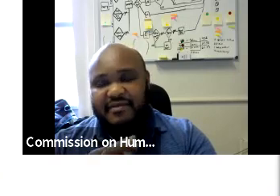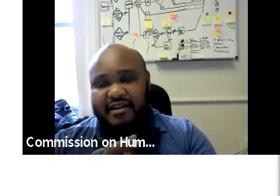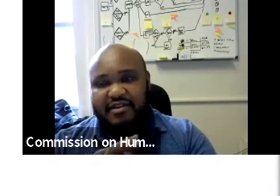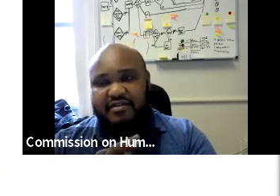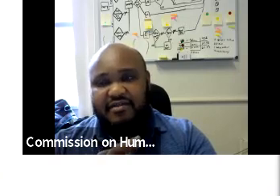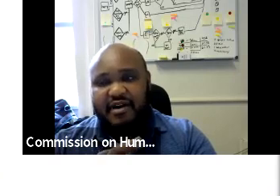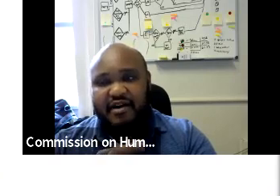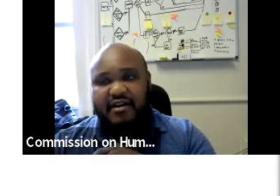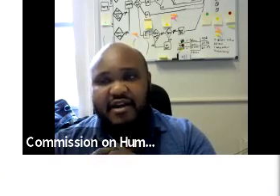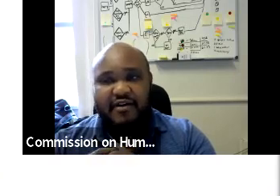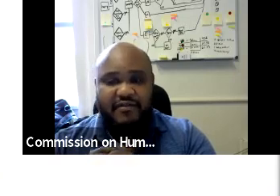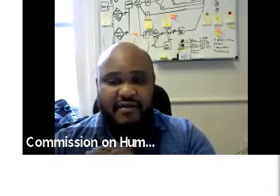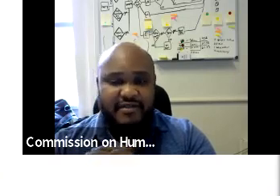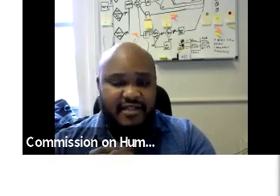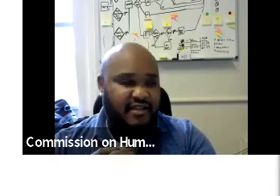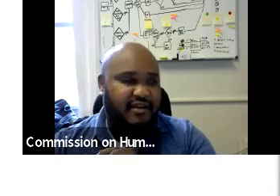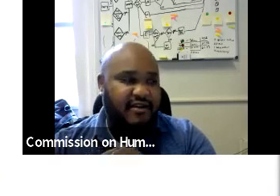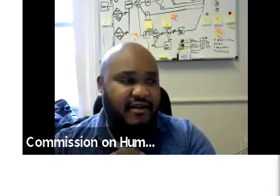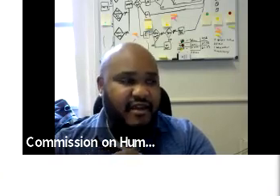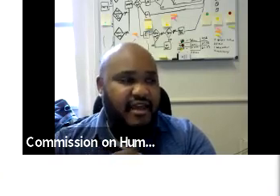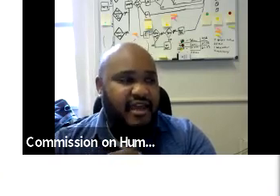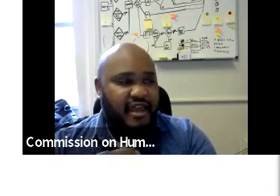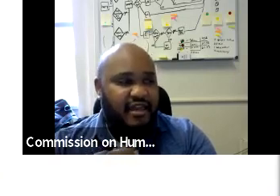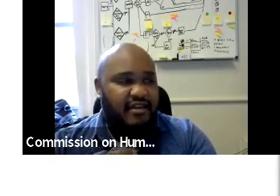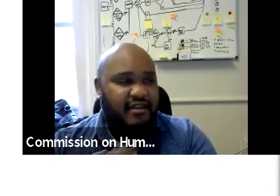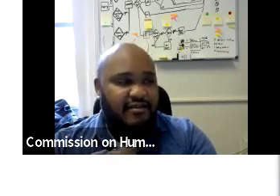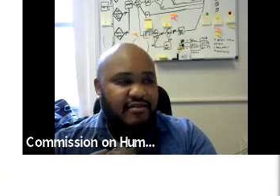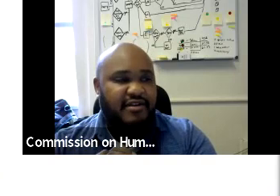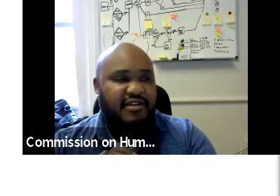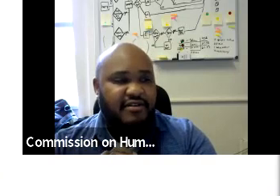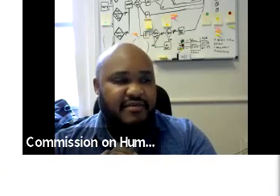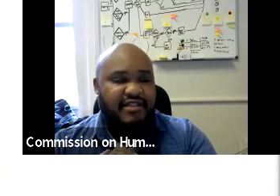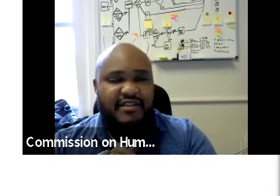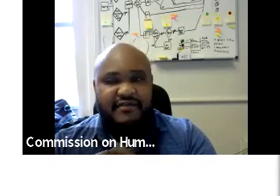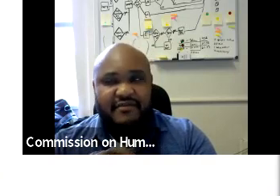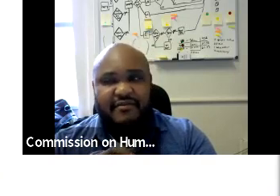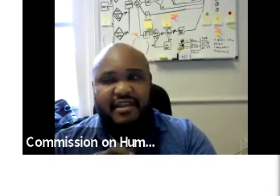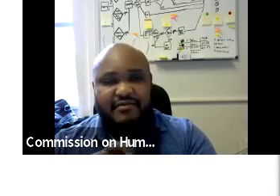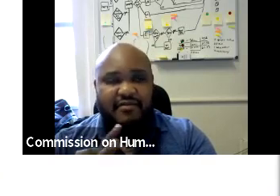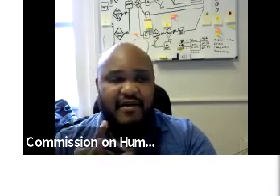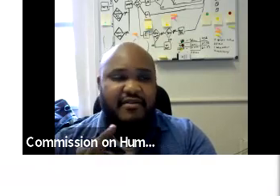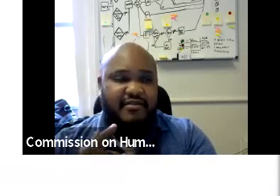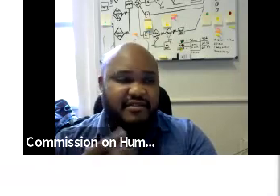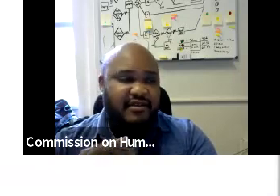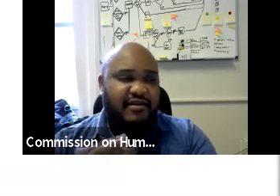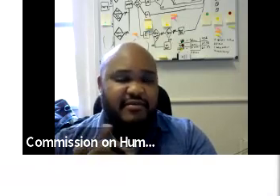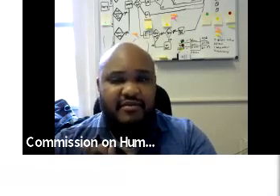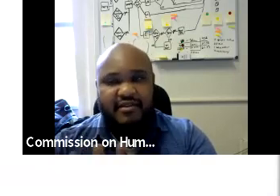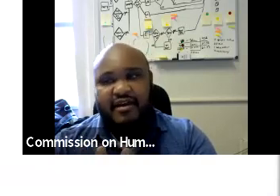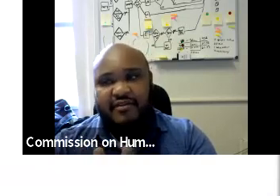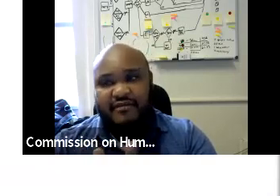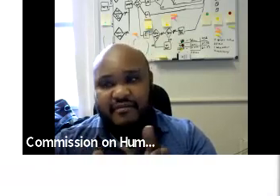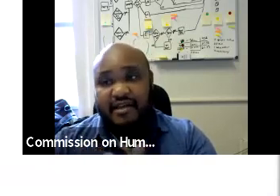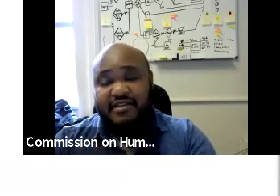and non-binary youth are overrepresented there. And youth who are gender expansive need role models,